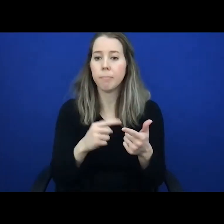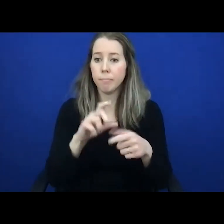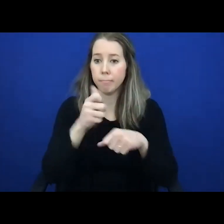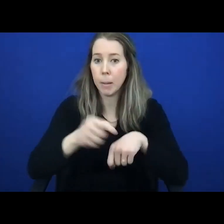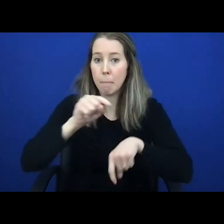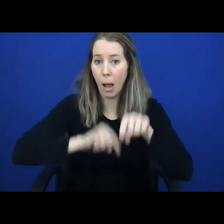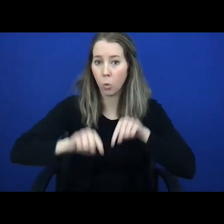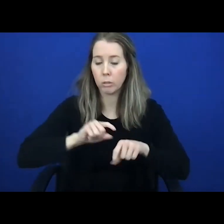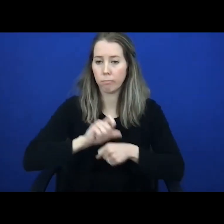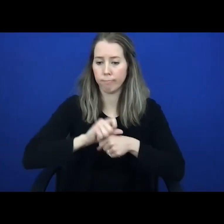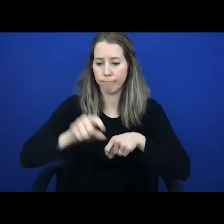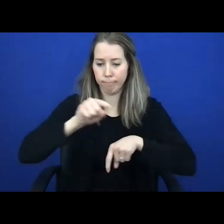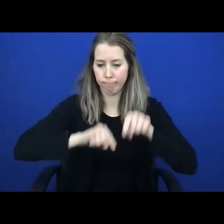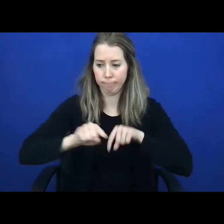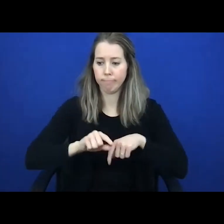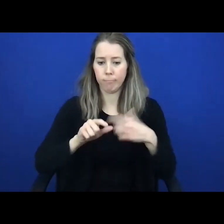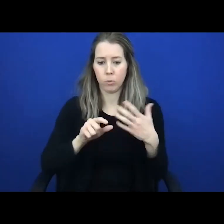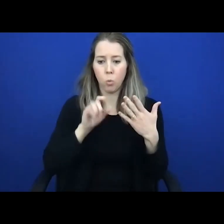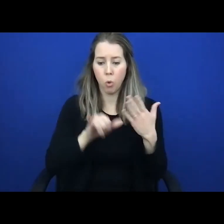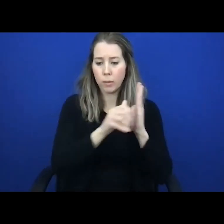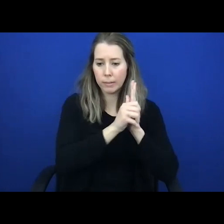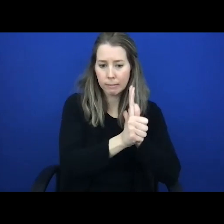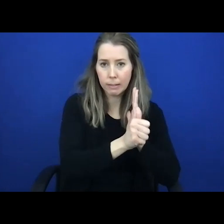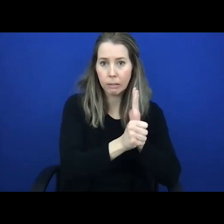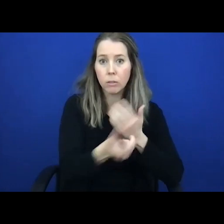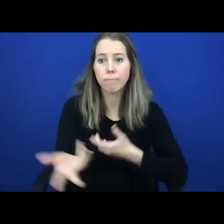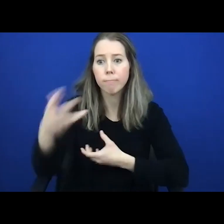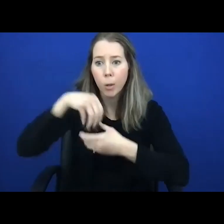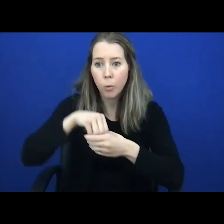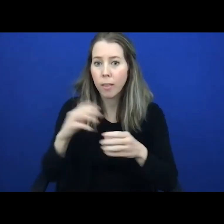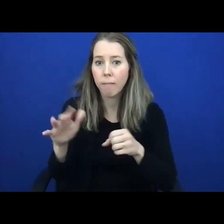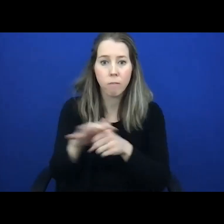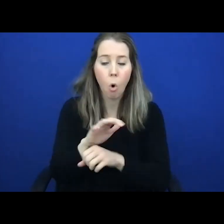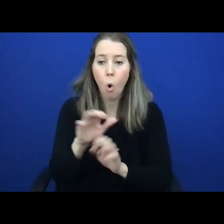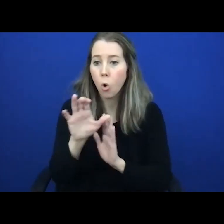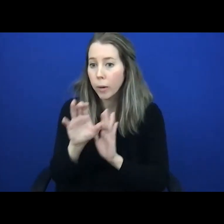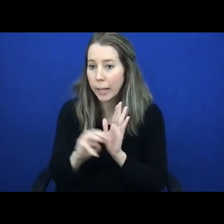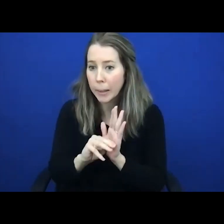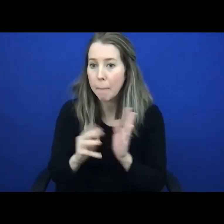design to bring those competencies throughout the whole curriculum into courses.